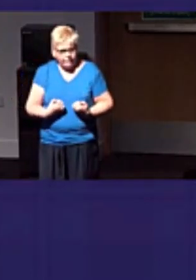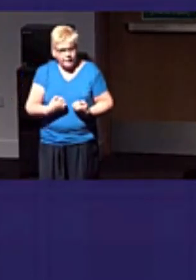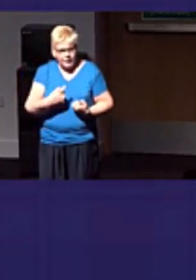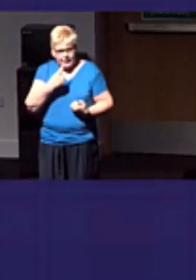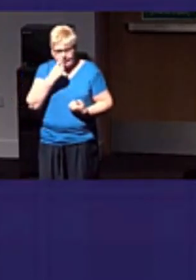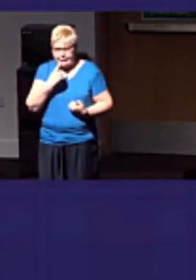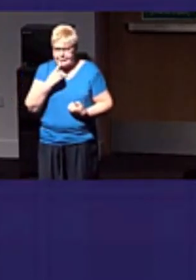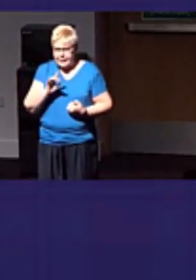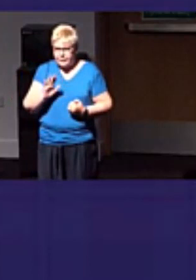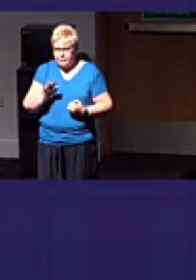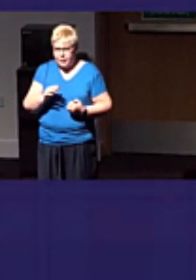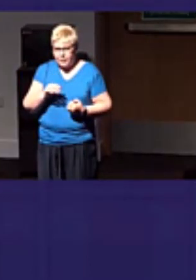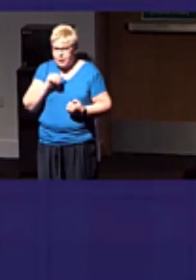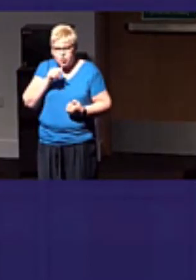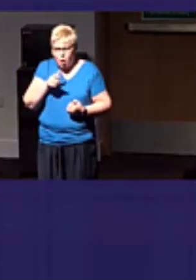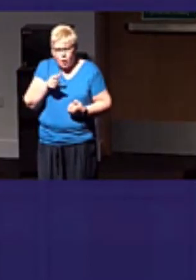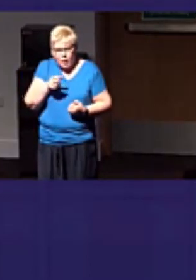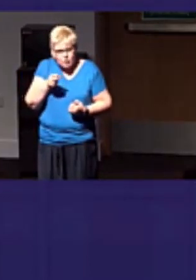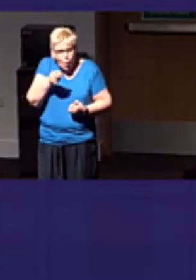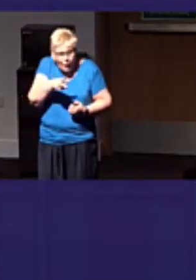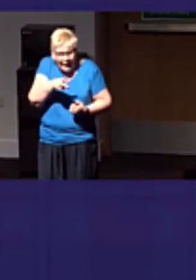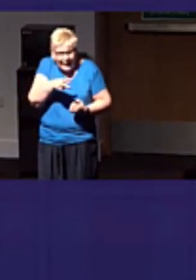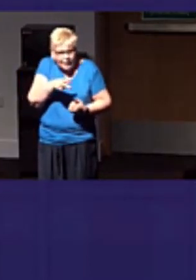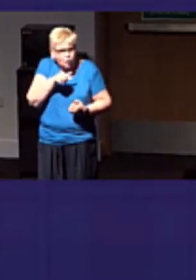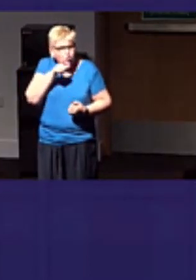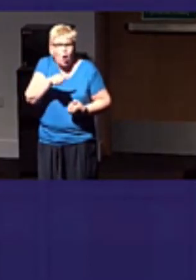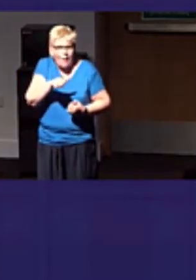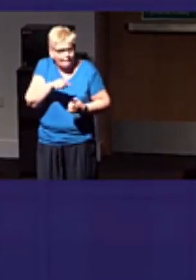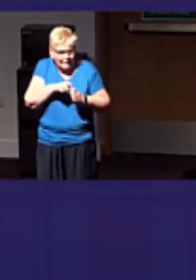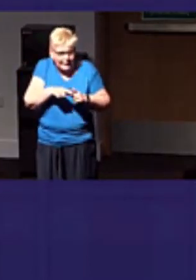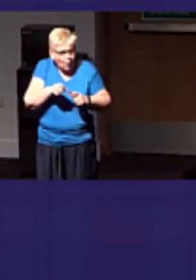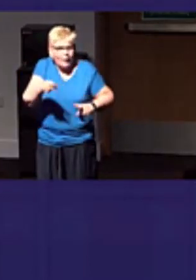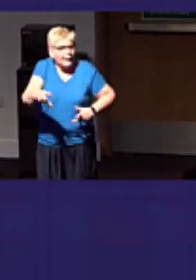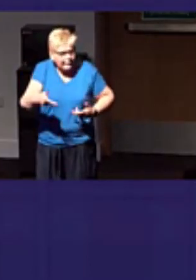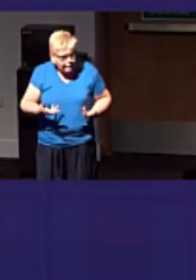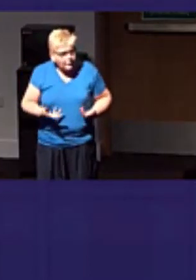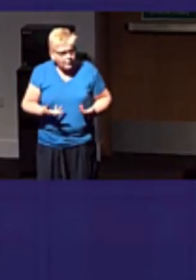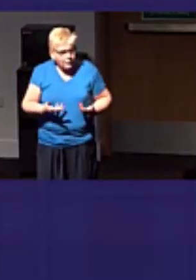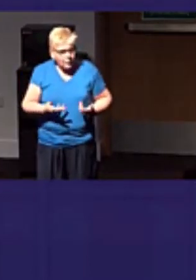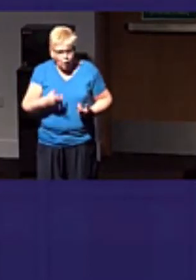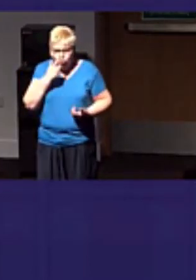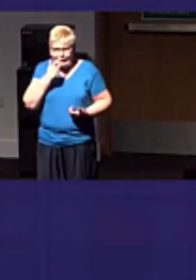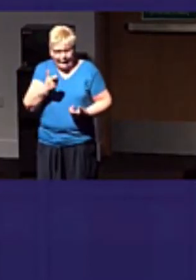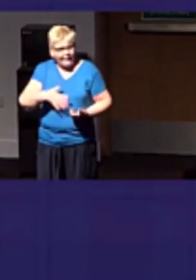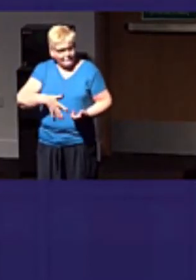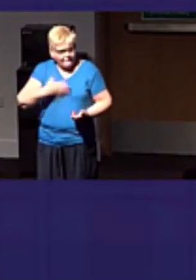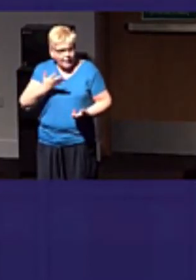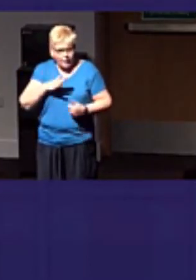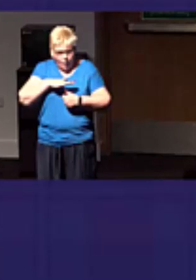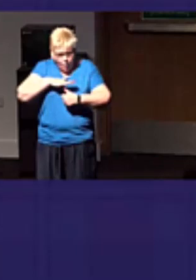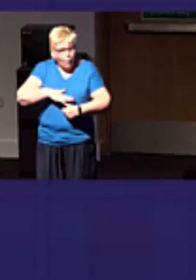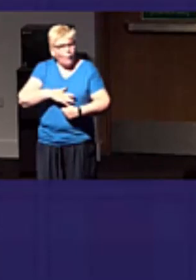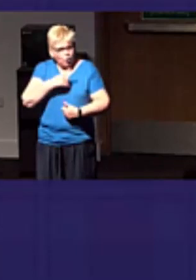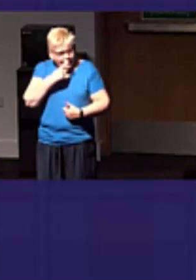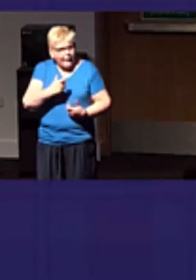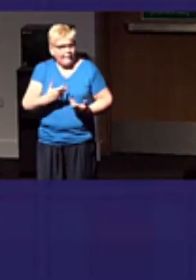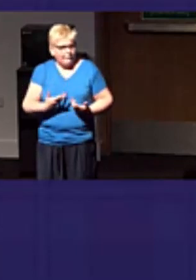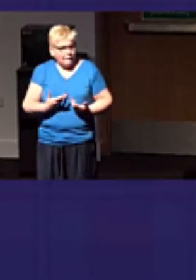way, but I'm ready to share it with you and face your judgment, because I don't ever want you to feel this kind of alone.